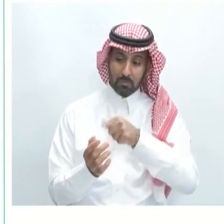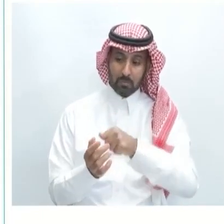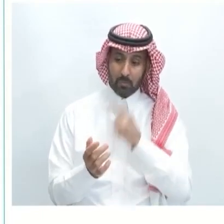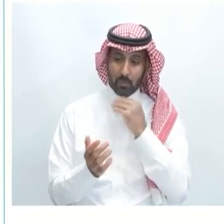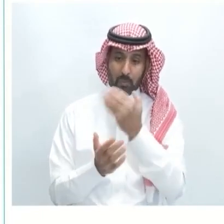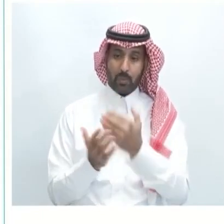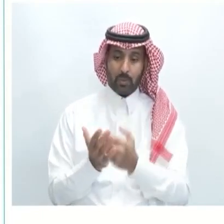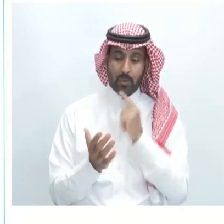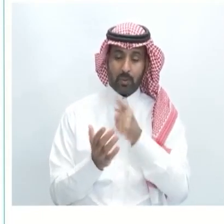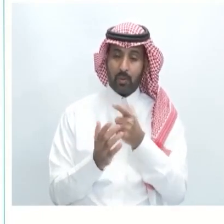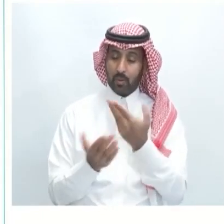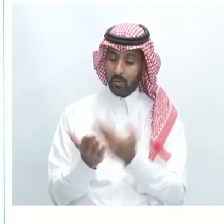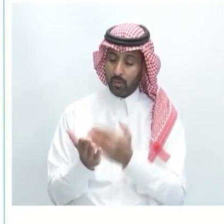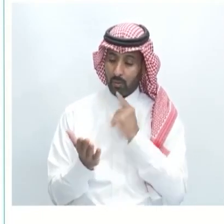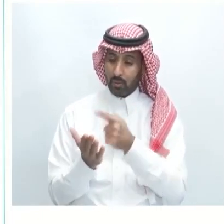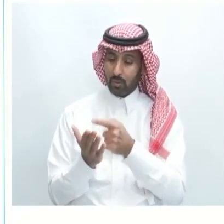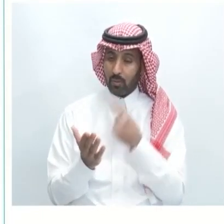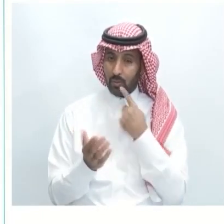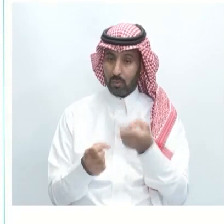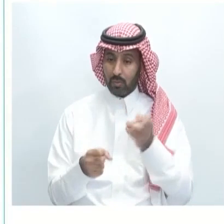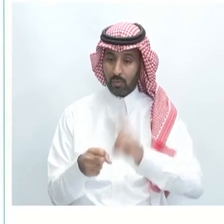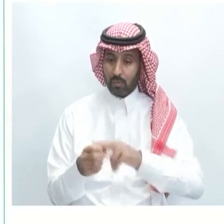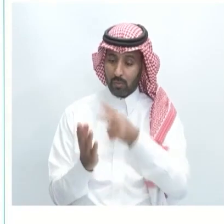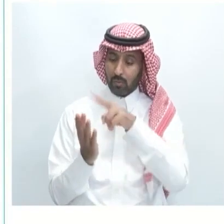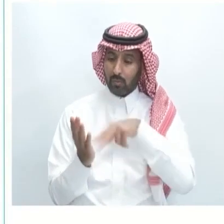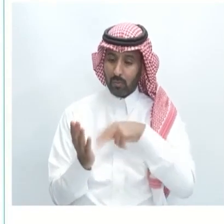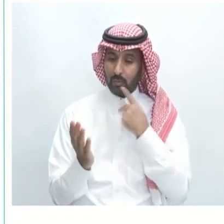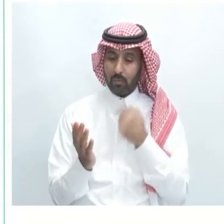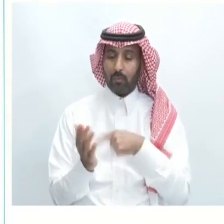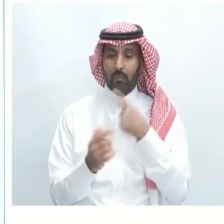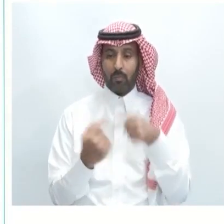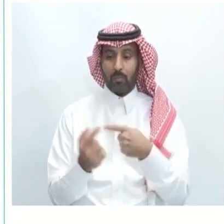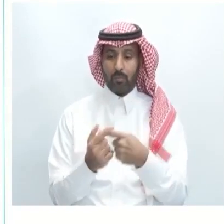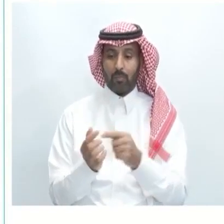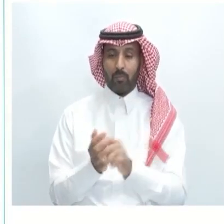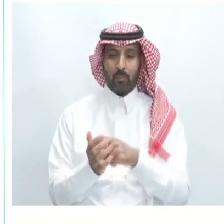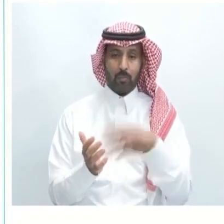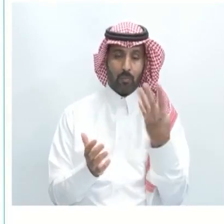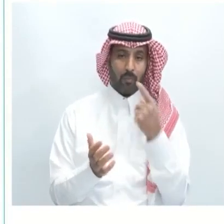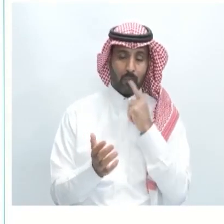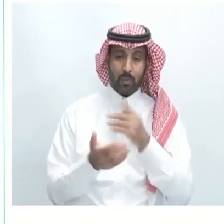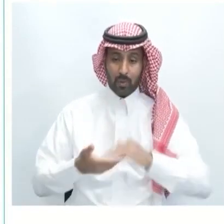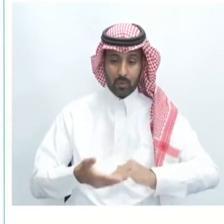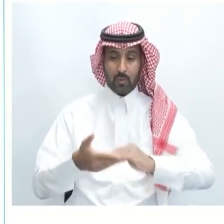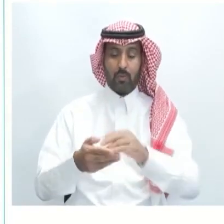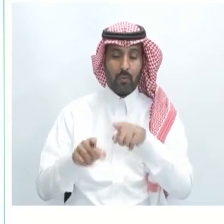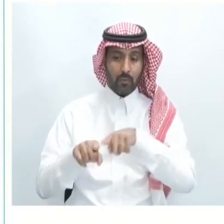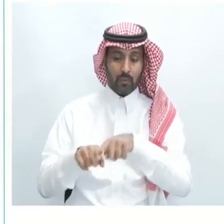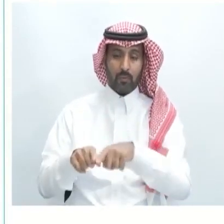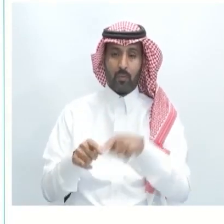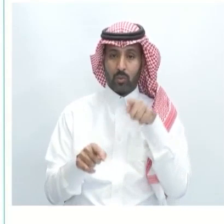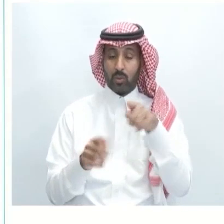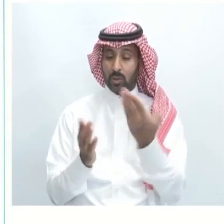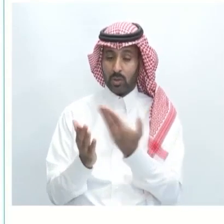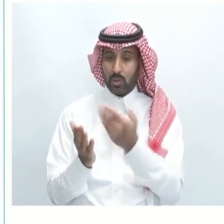draft. Use your partner's comments to revise your essay. So number four is to get a help from a friend to read